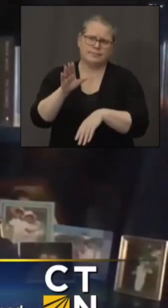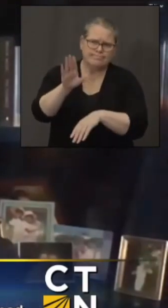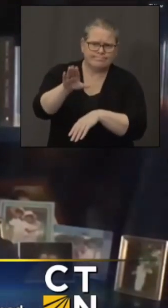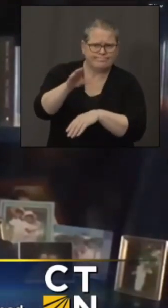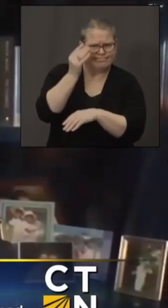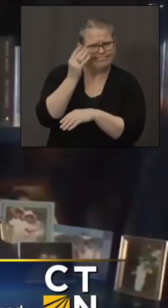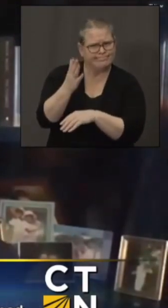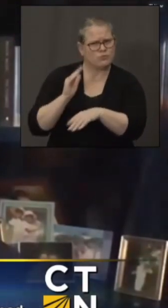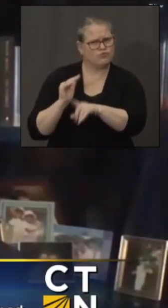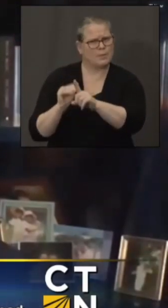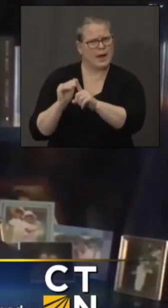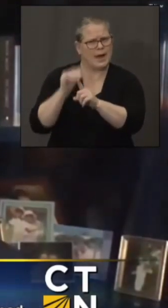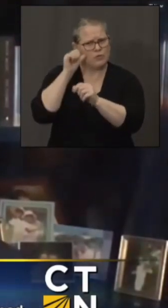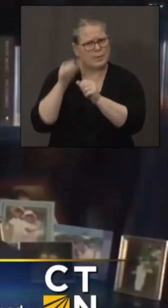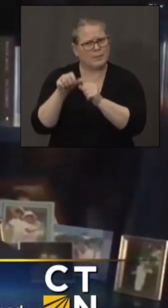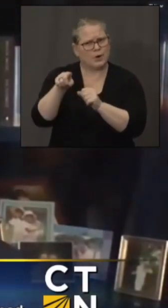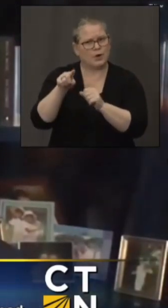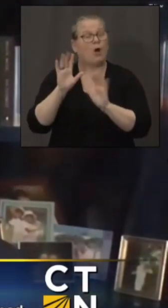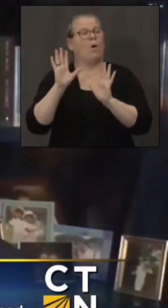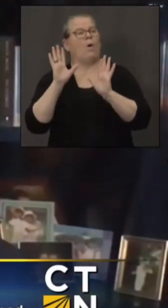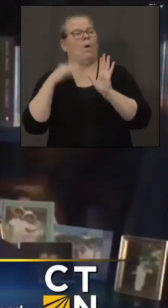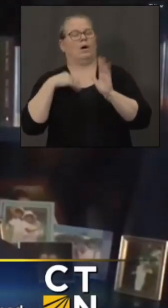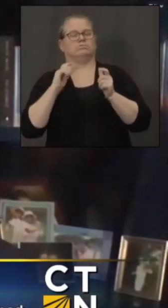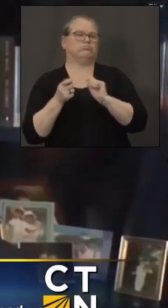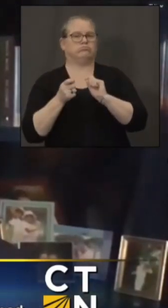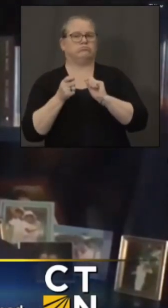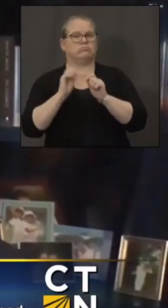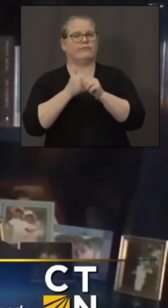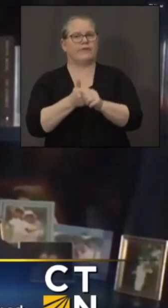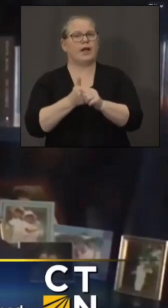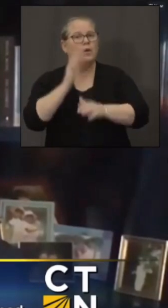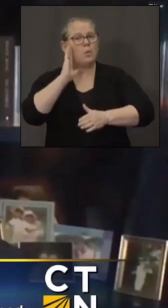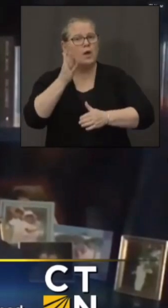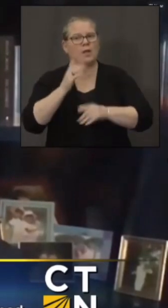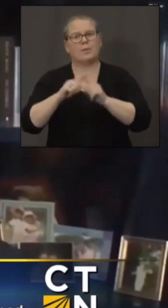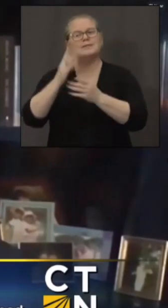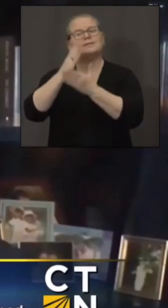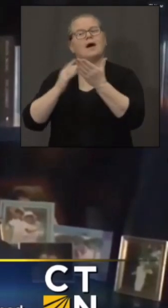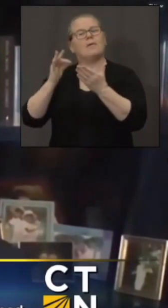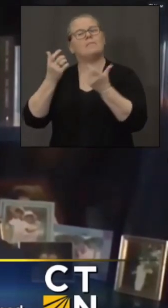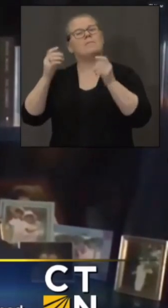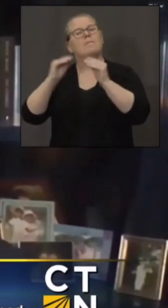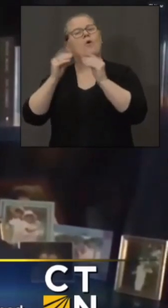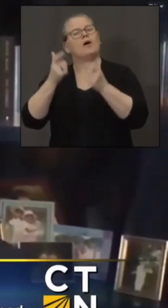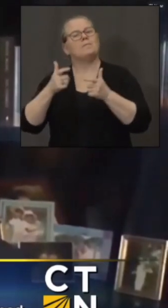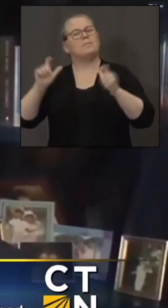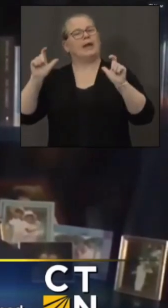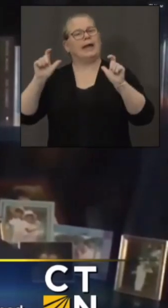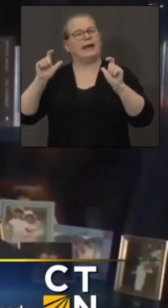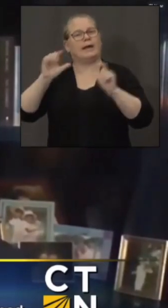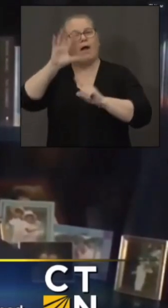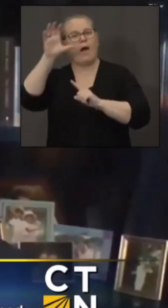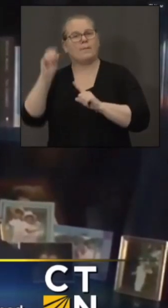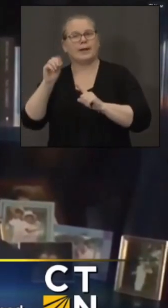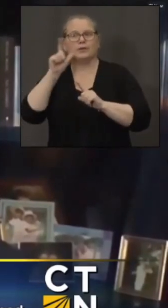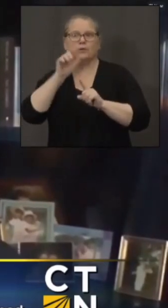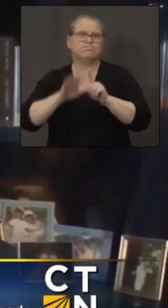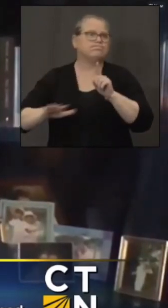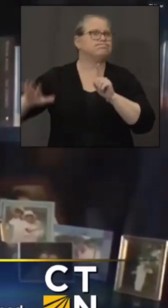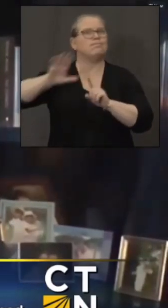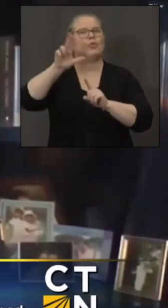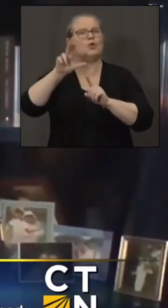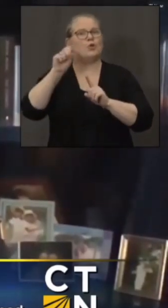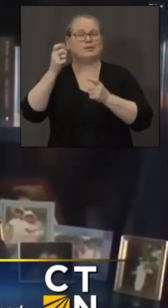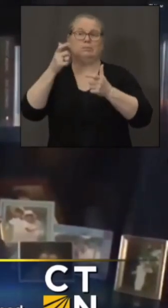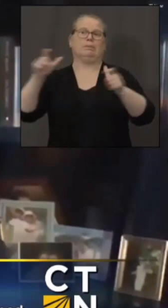operators, some of the chains, those folks may be a little less receptive to local input and local warnings. Now they have a